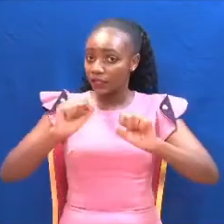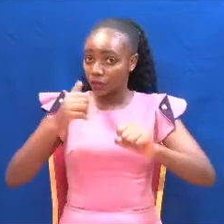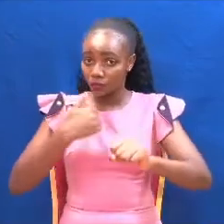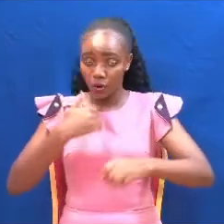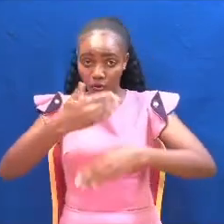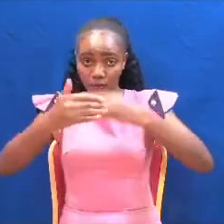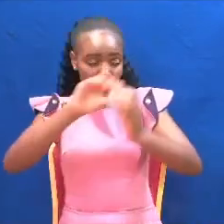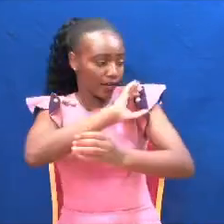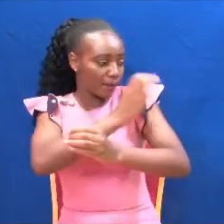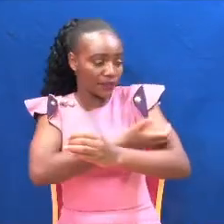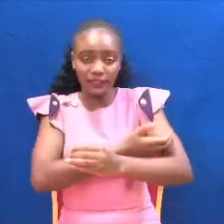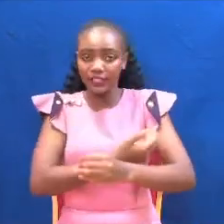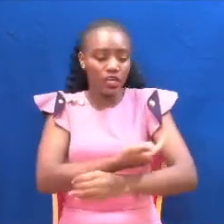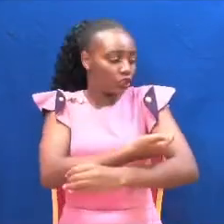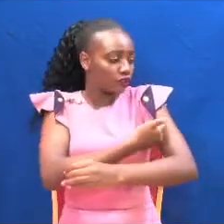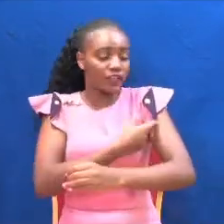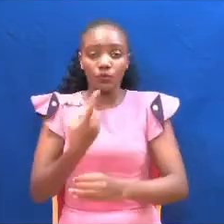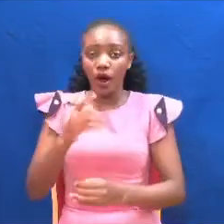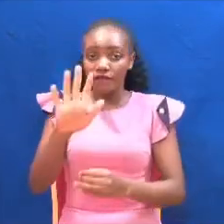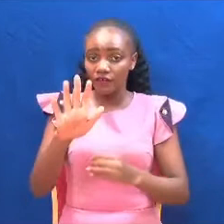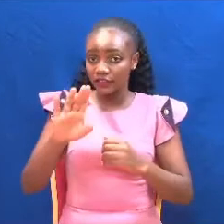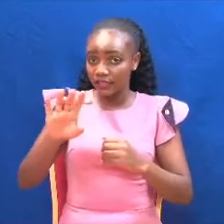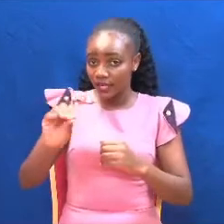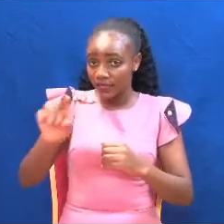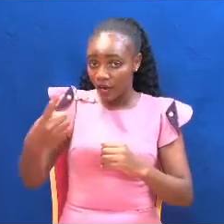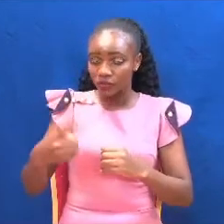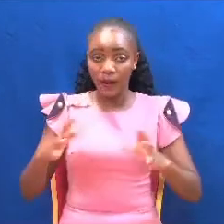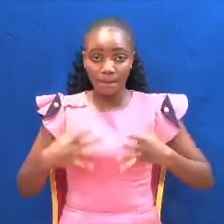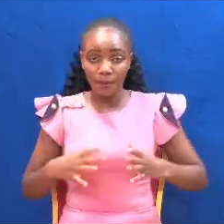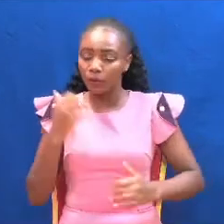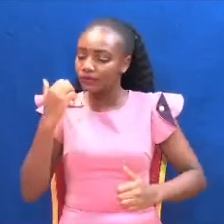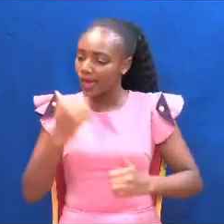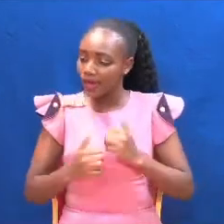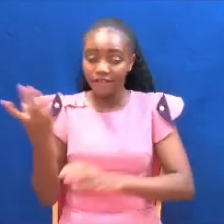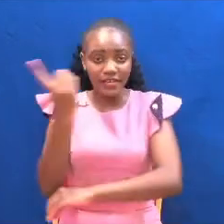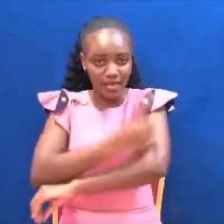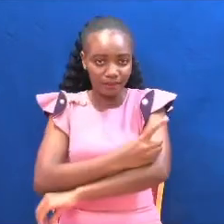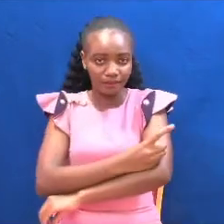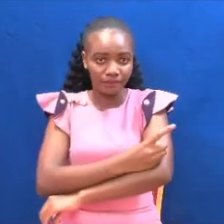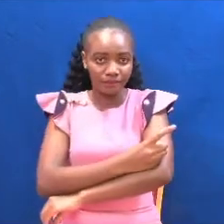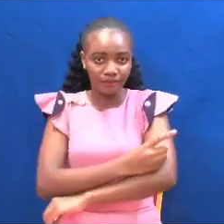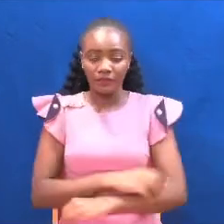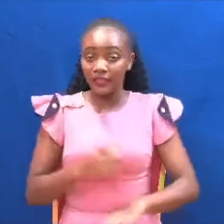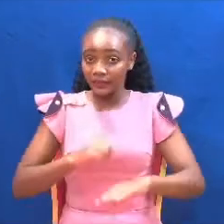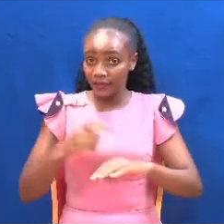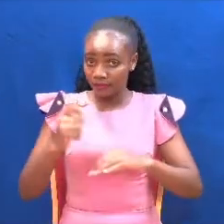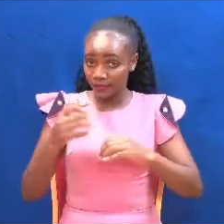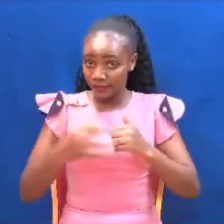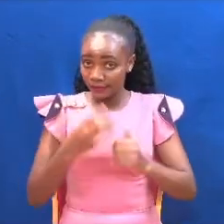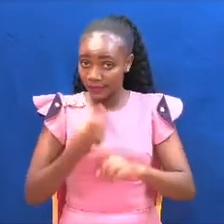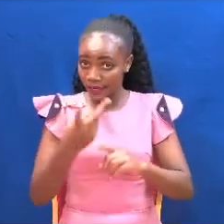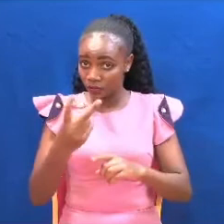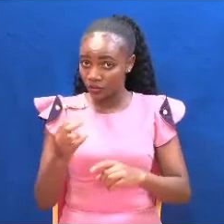to vaccinate 150,000 people every day as of August of 2021.